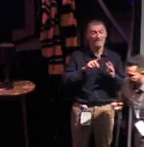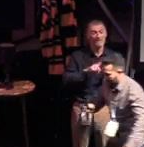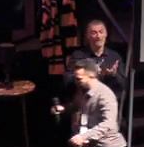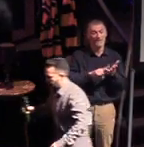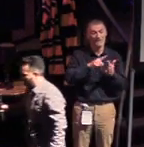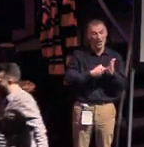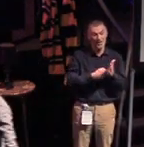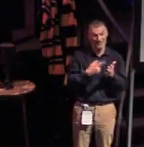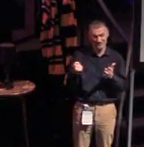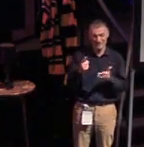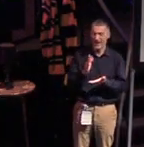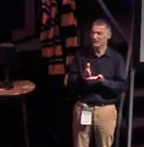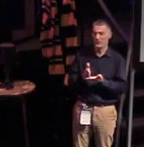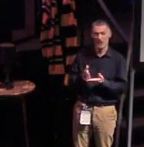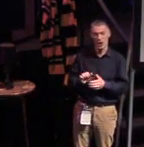much